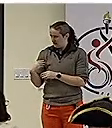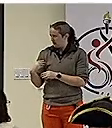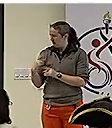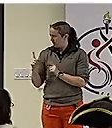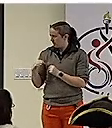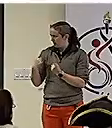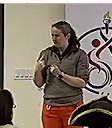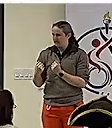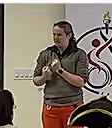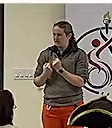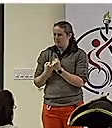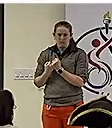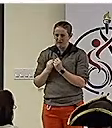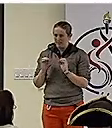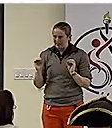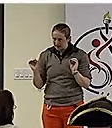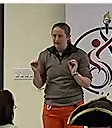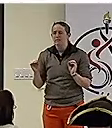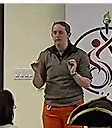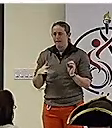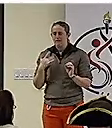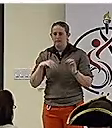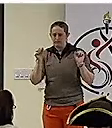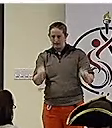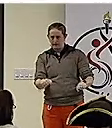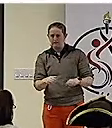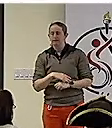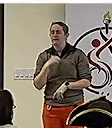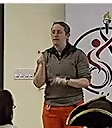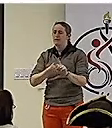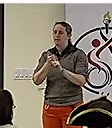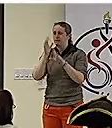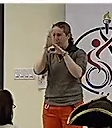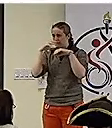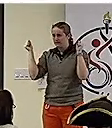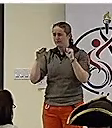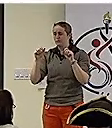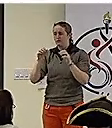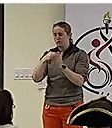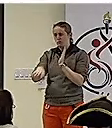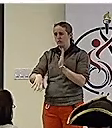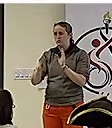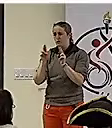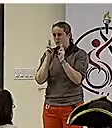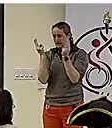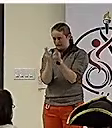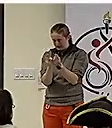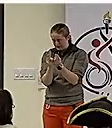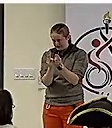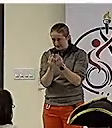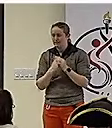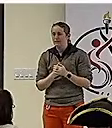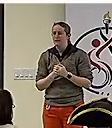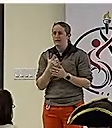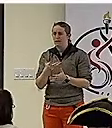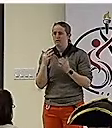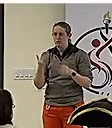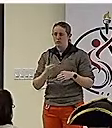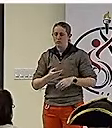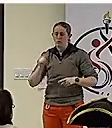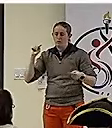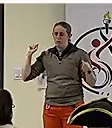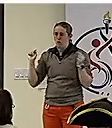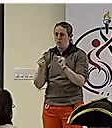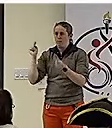As president of the Acadia Students Union, they have tried to further contribute to student well-being by advancing harm and reducing initiatives on